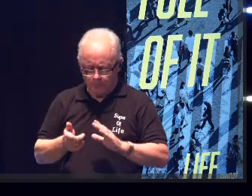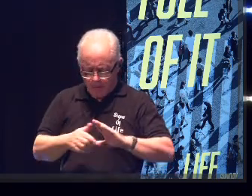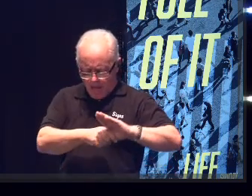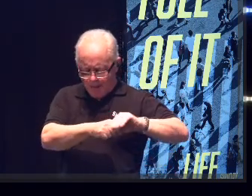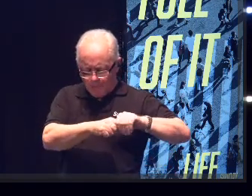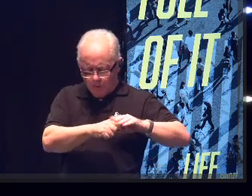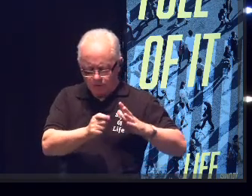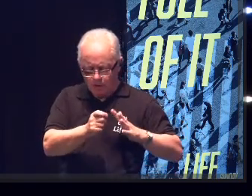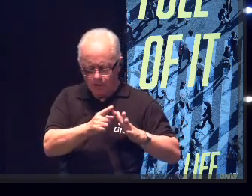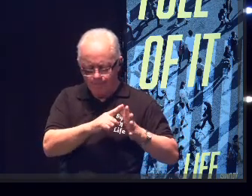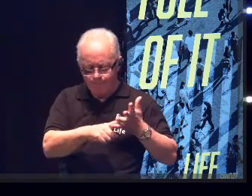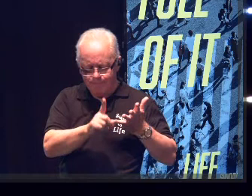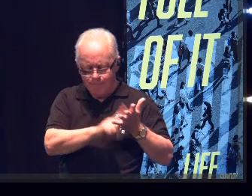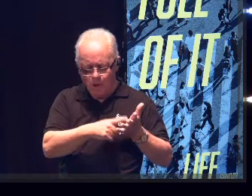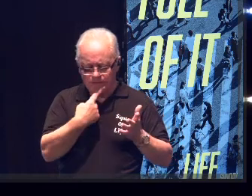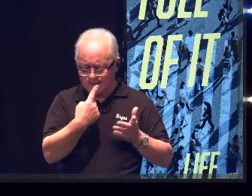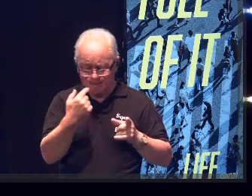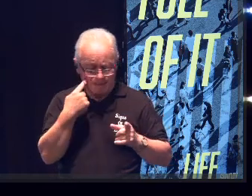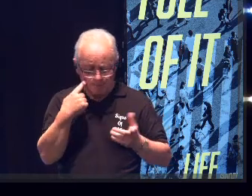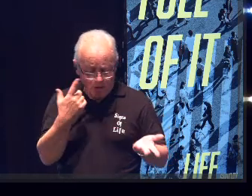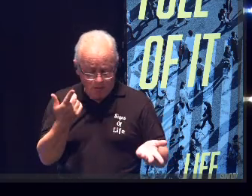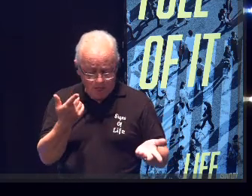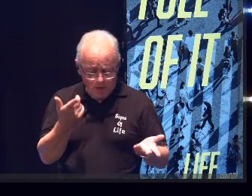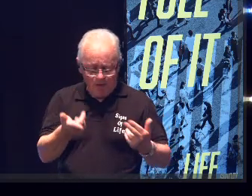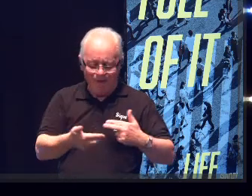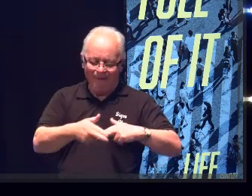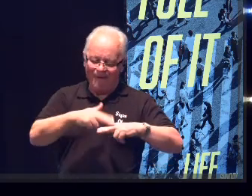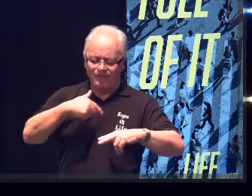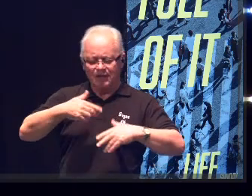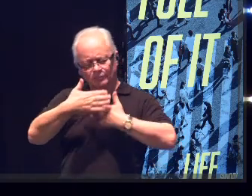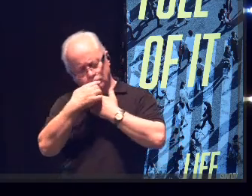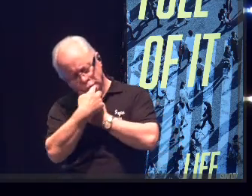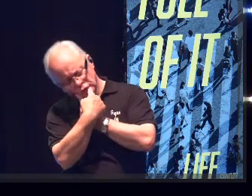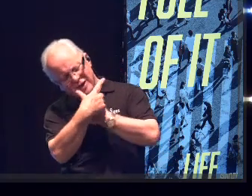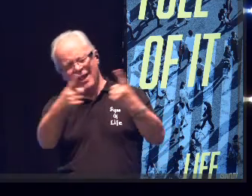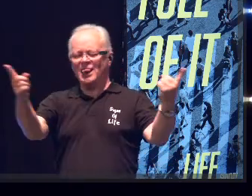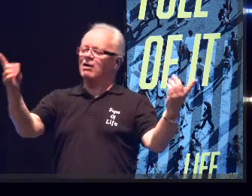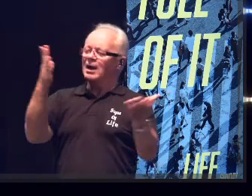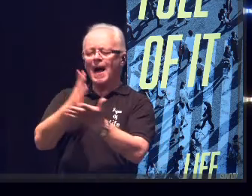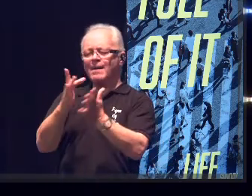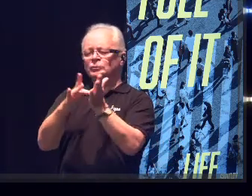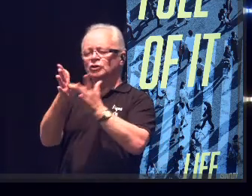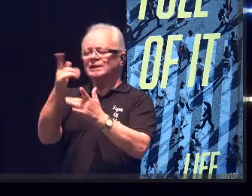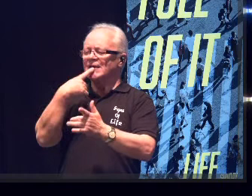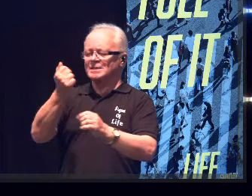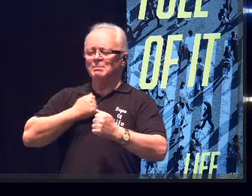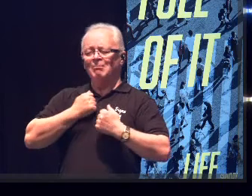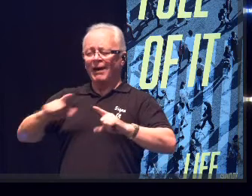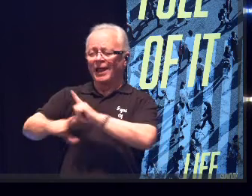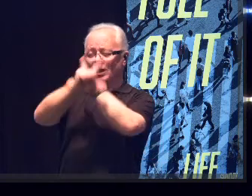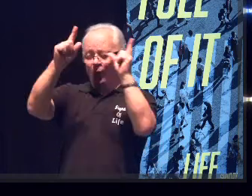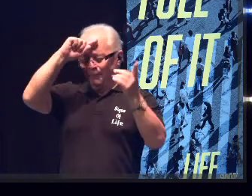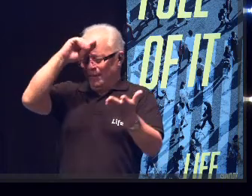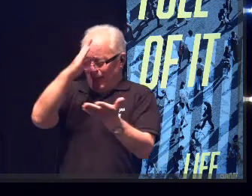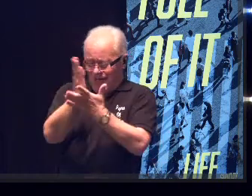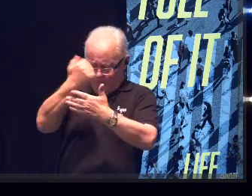says it very simply. He says, if you openly declare that Jesus is Lord and believe in your